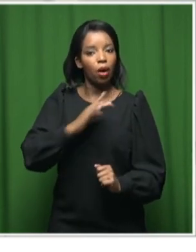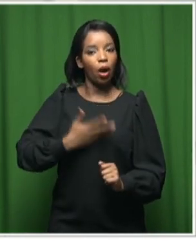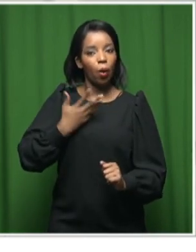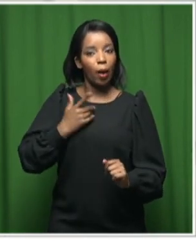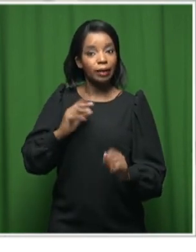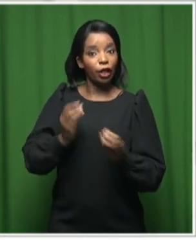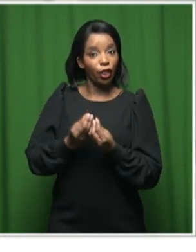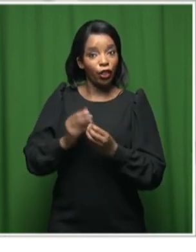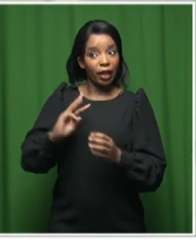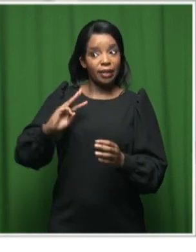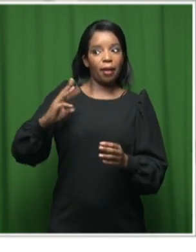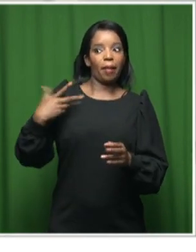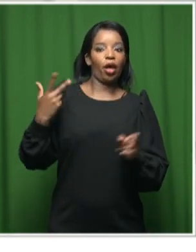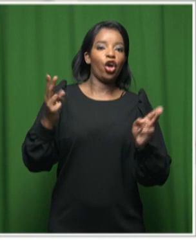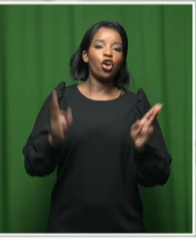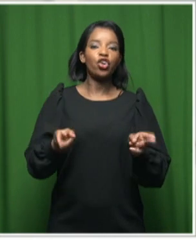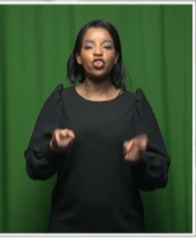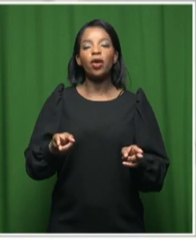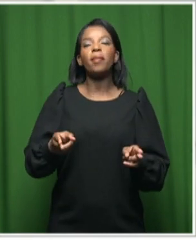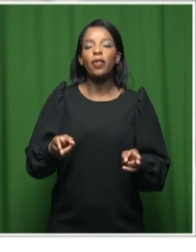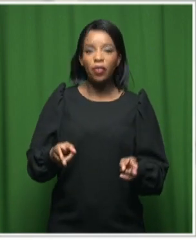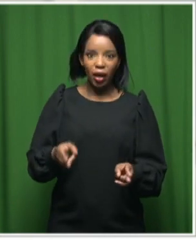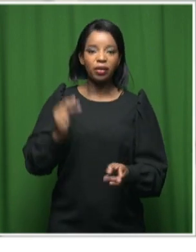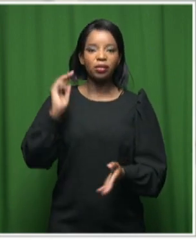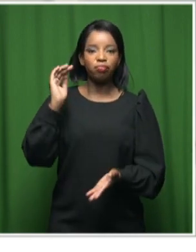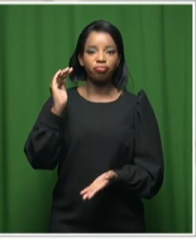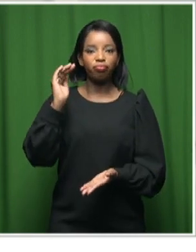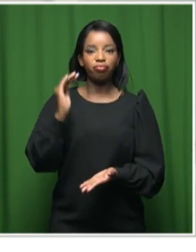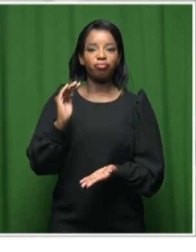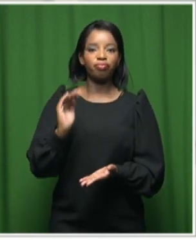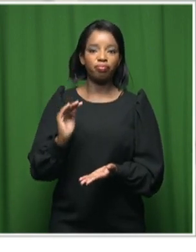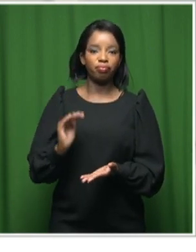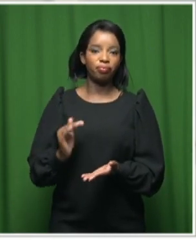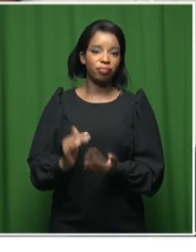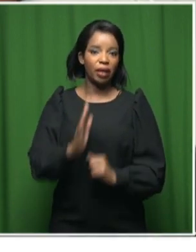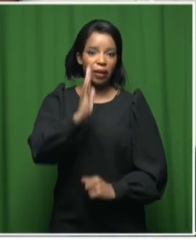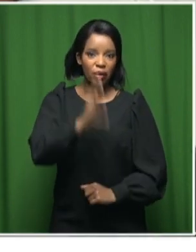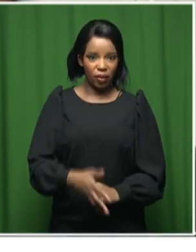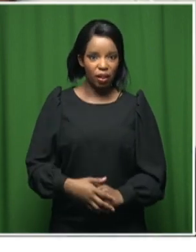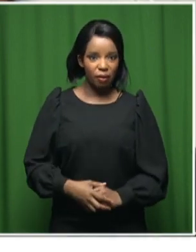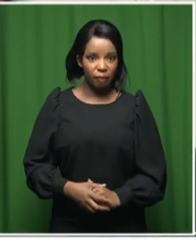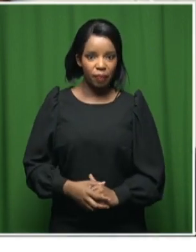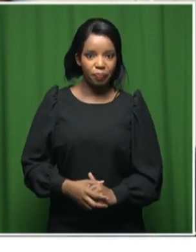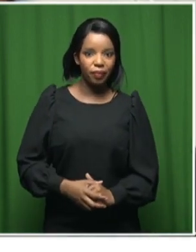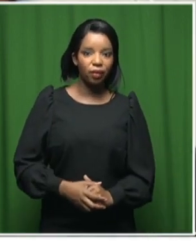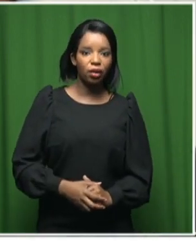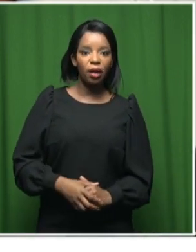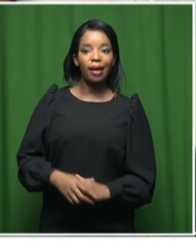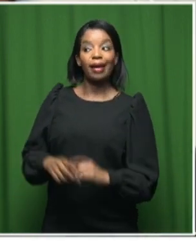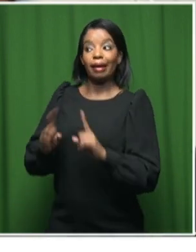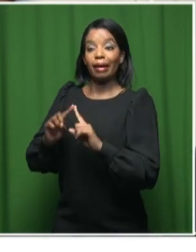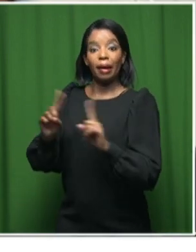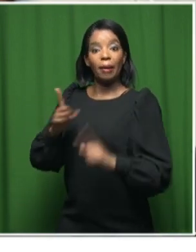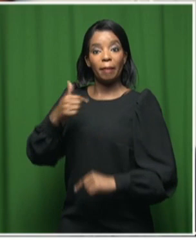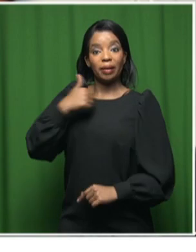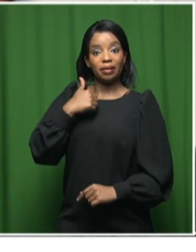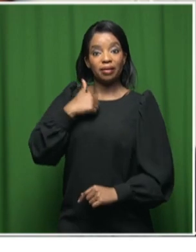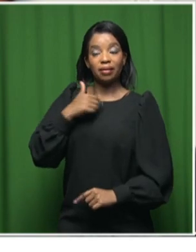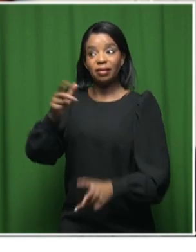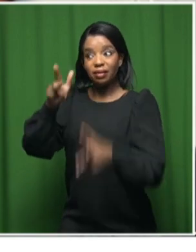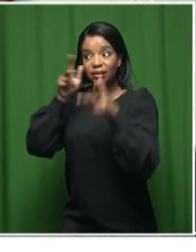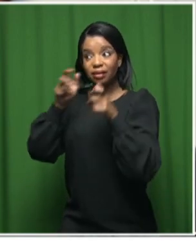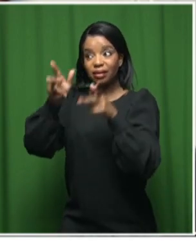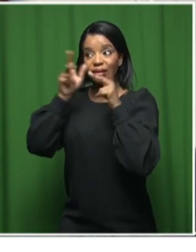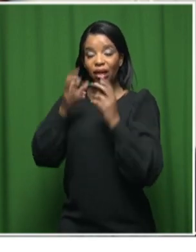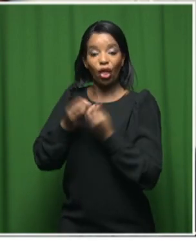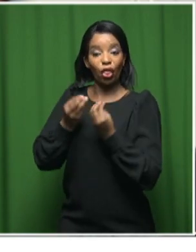sustain growth, which is required. But listening to, the variables that you've just